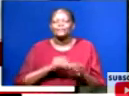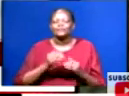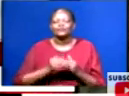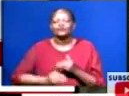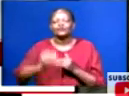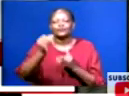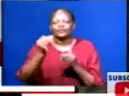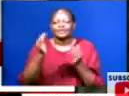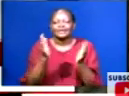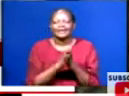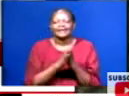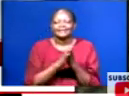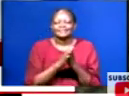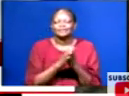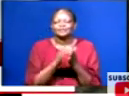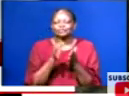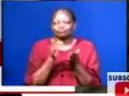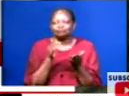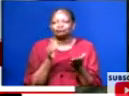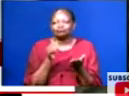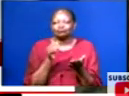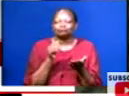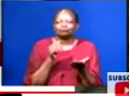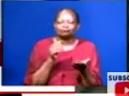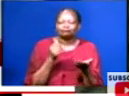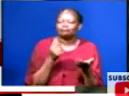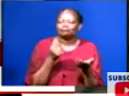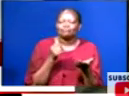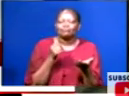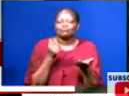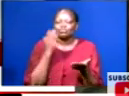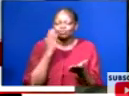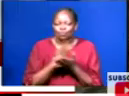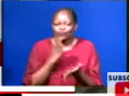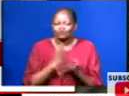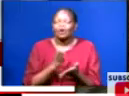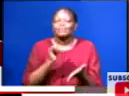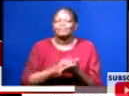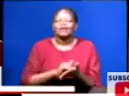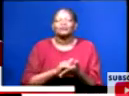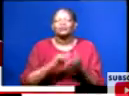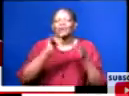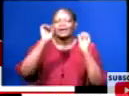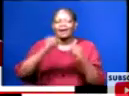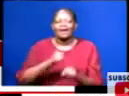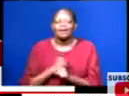and disapprove, not out of hate, but based on work.